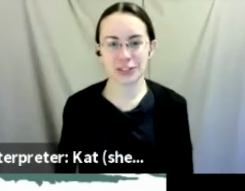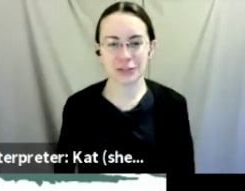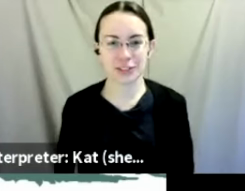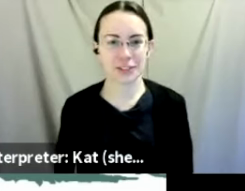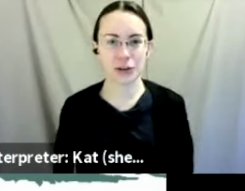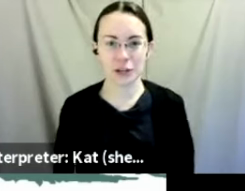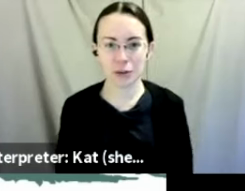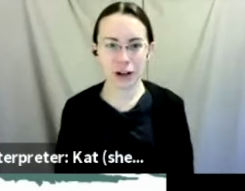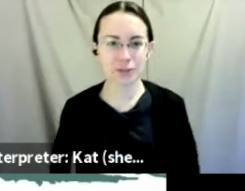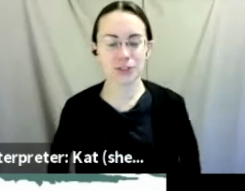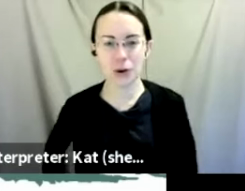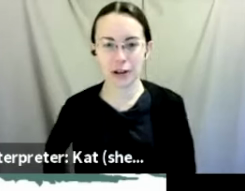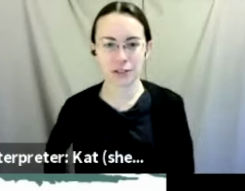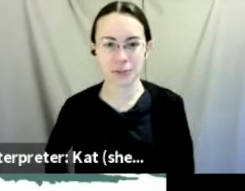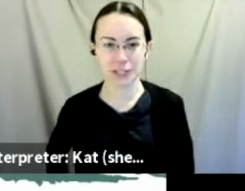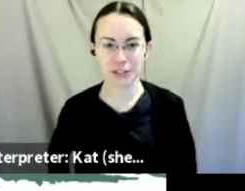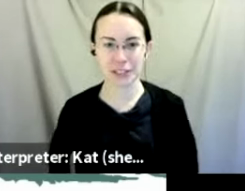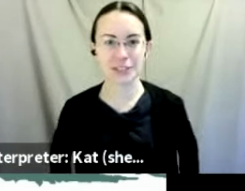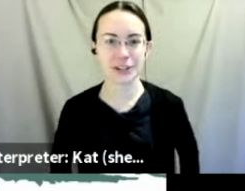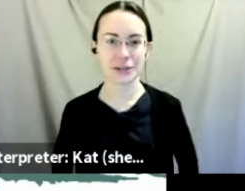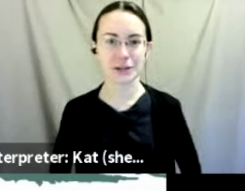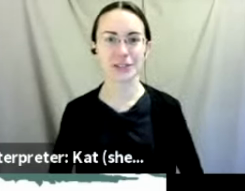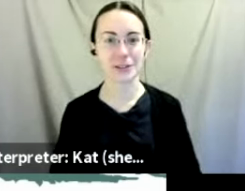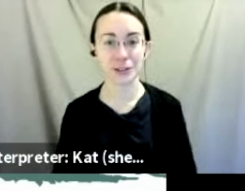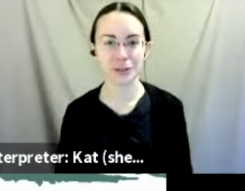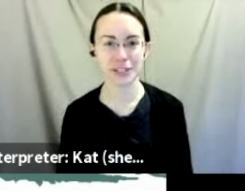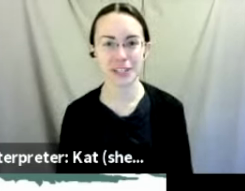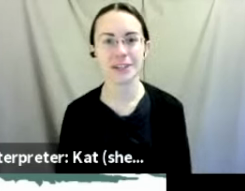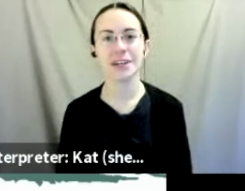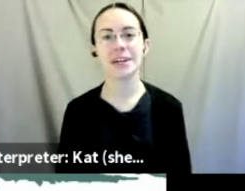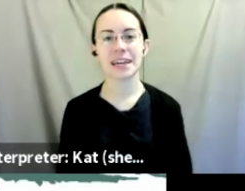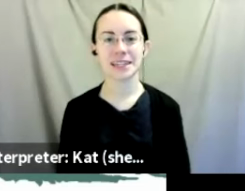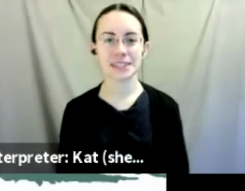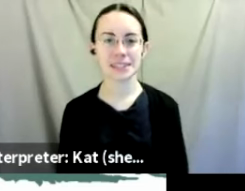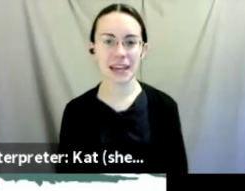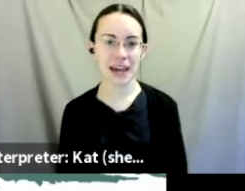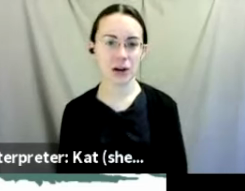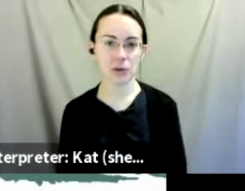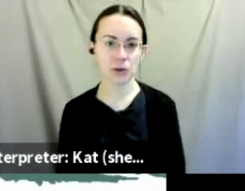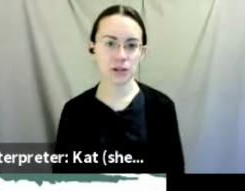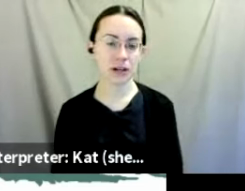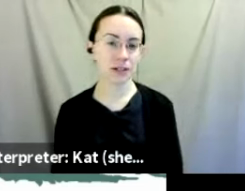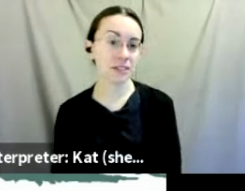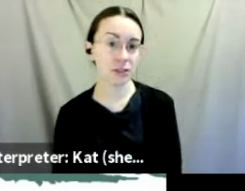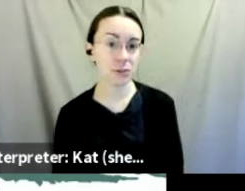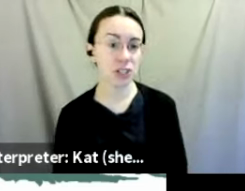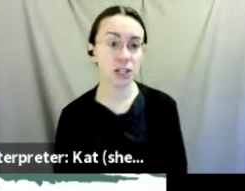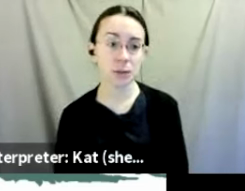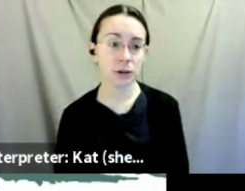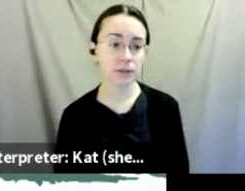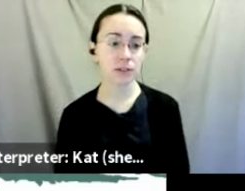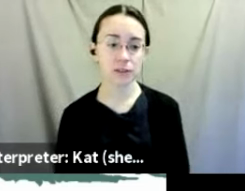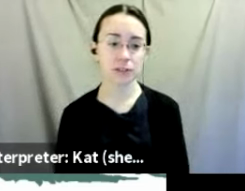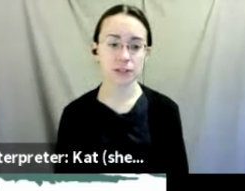energy for this conference is incredible. I'm so honored to be here today talking about the deaf community and how the deaf community